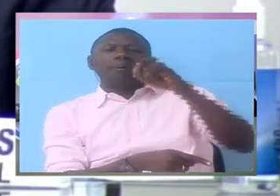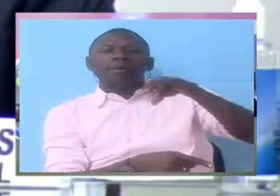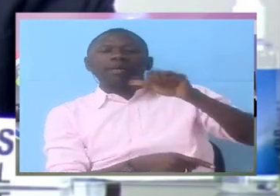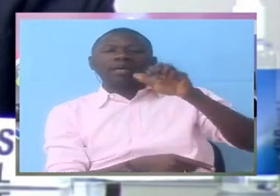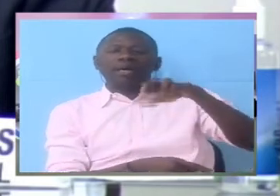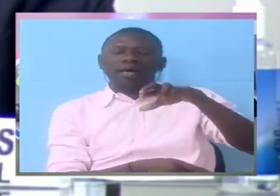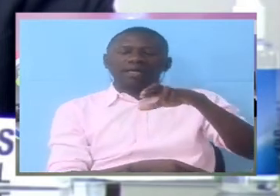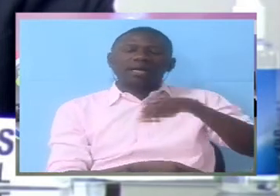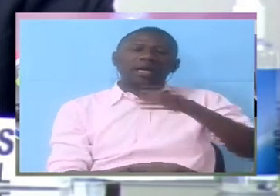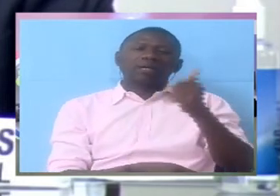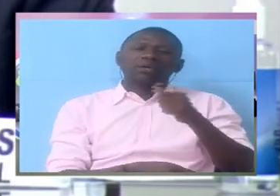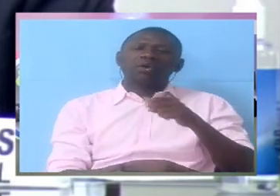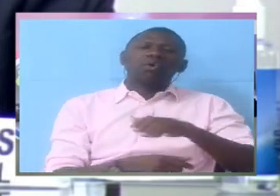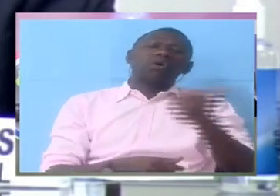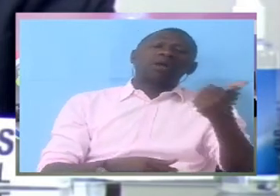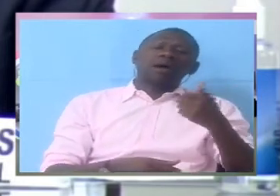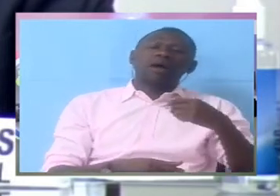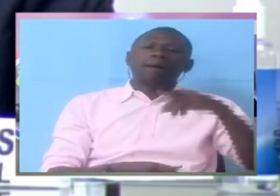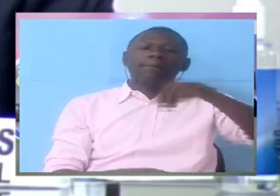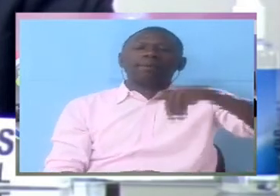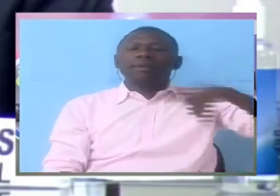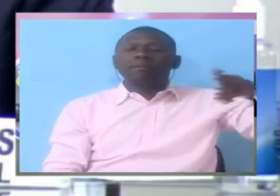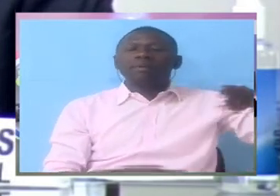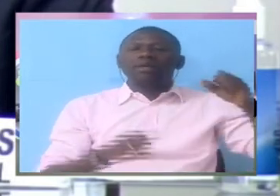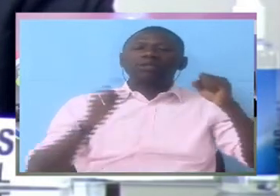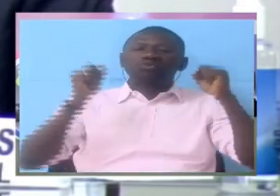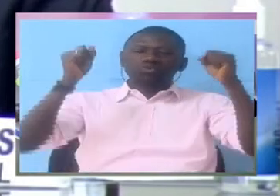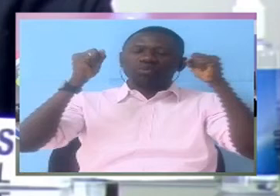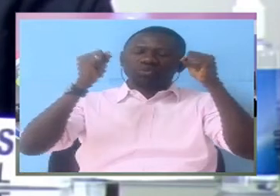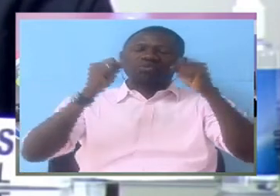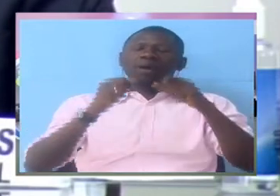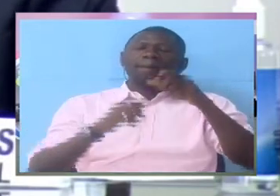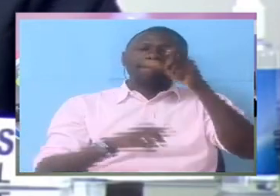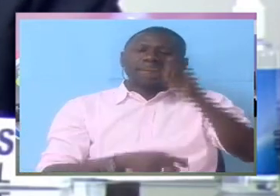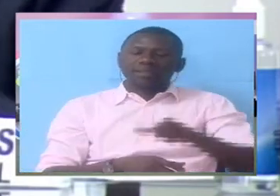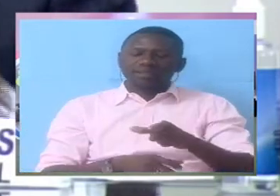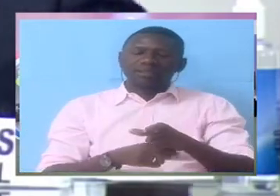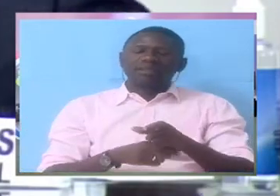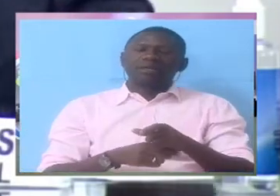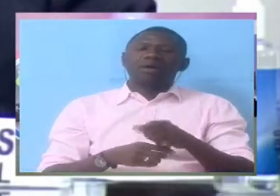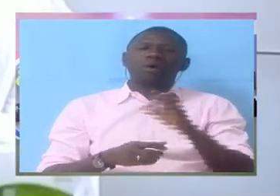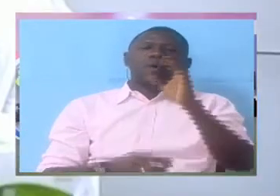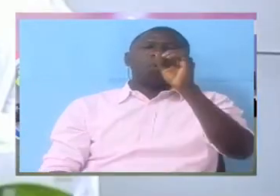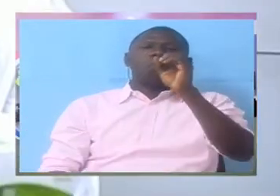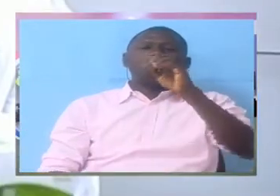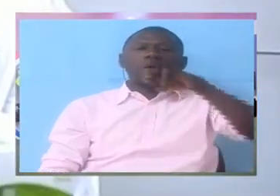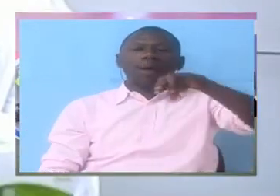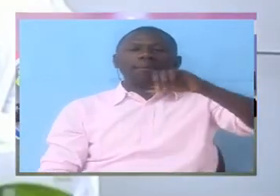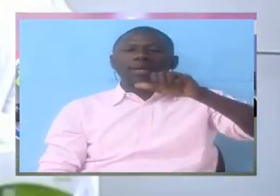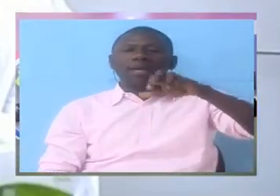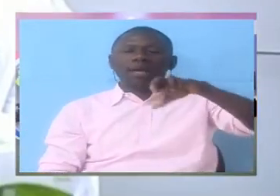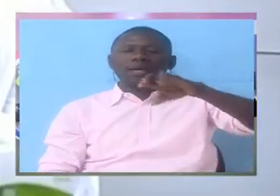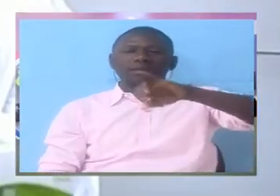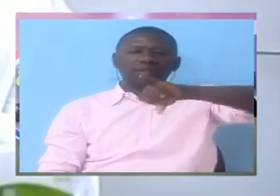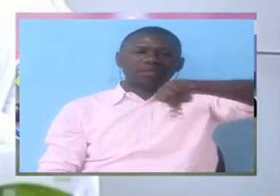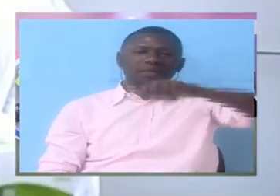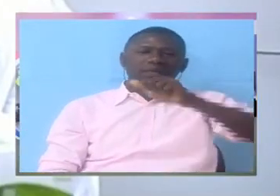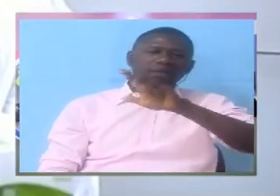to Honorable Omar Jalo, OJ, were meeting there to plan